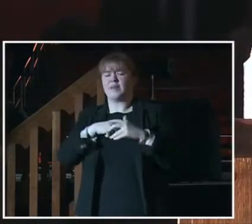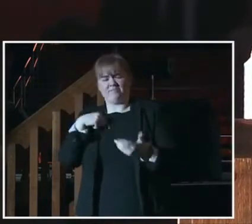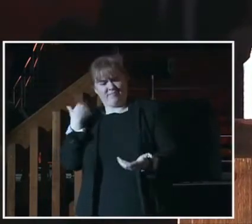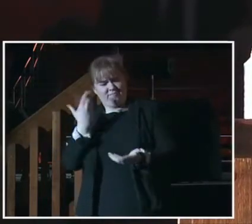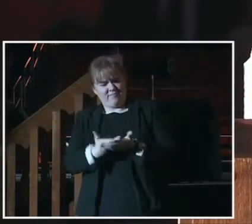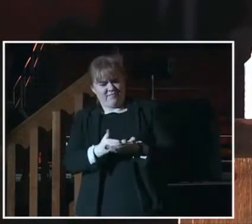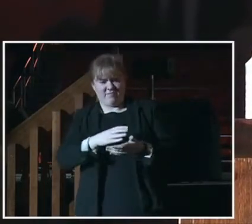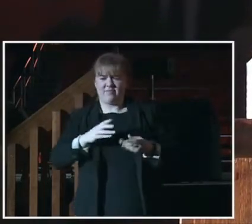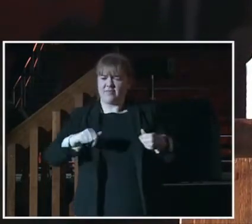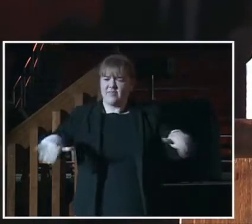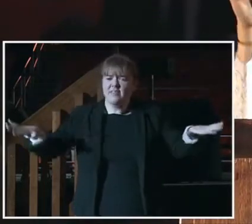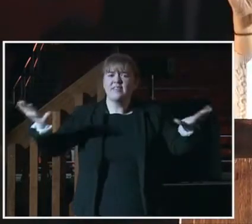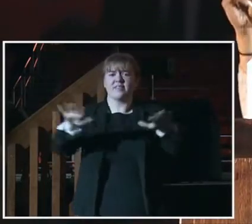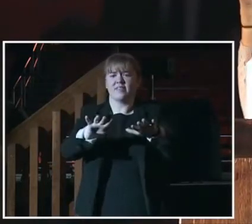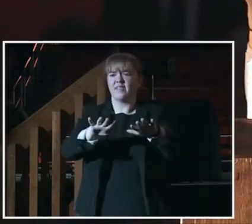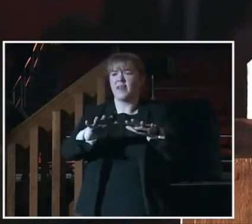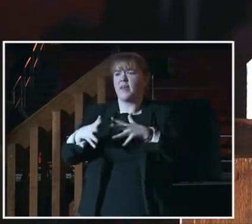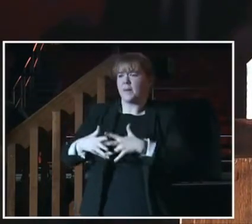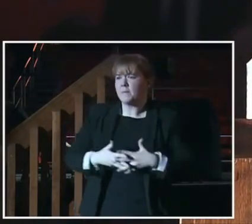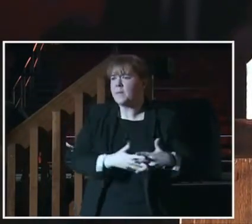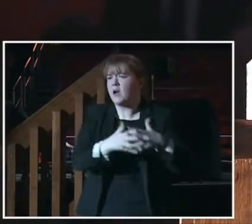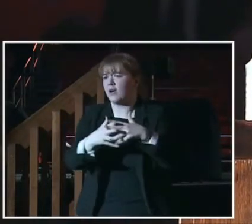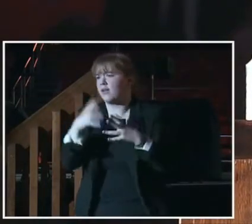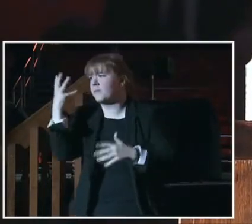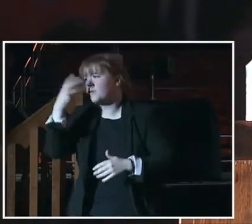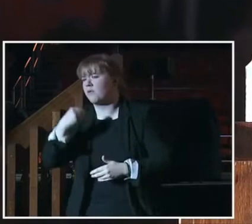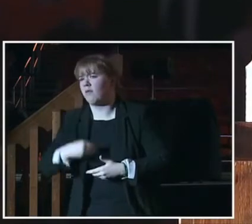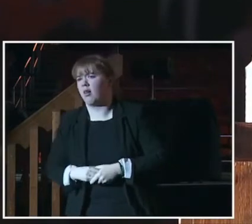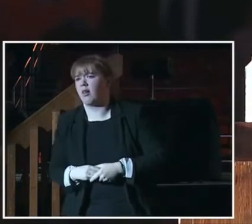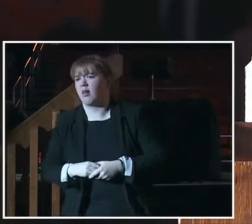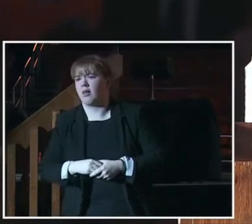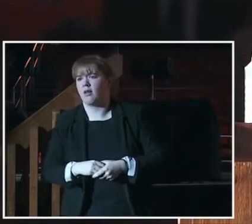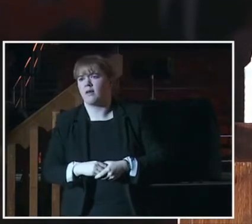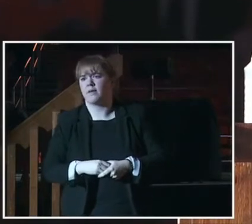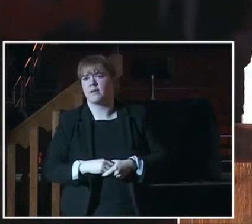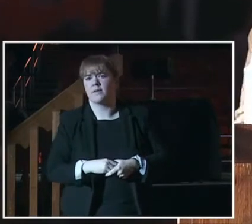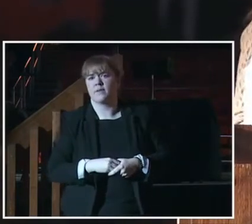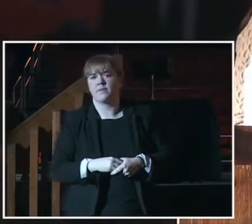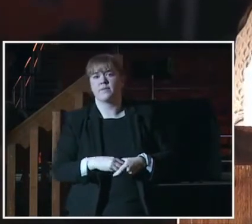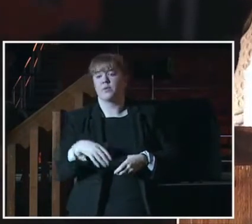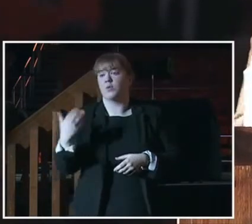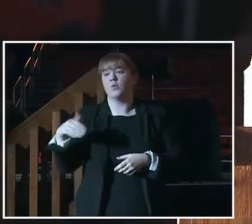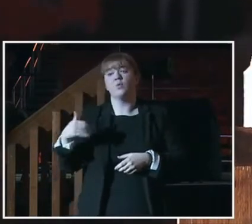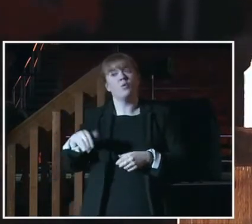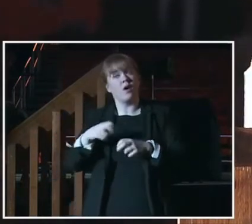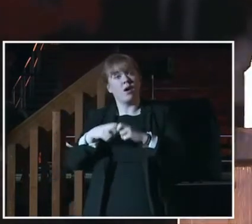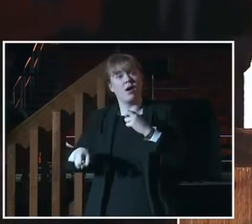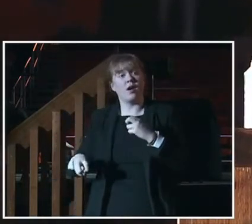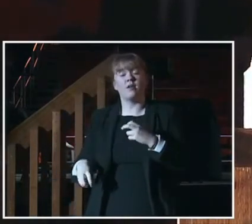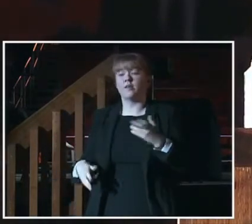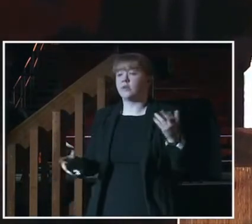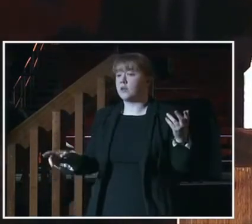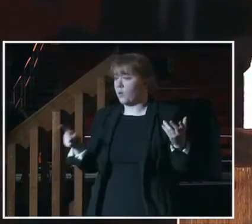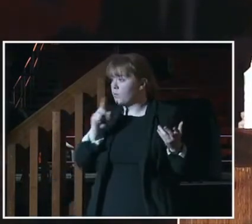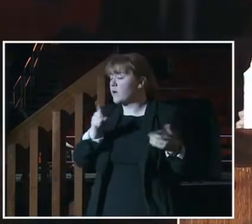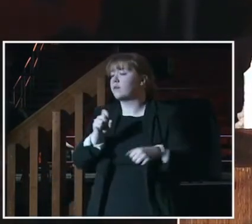the soil of America the Beautiful. This is hard, but it's